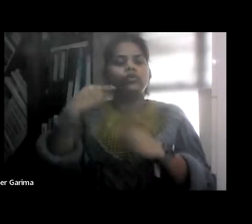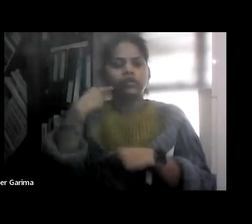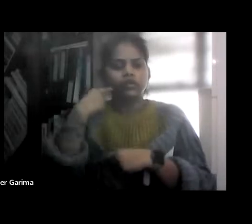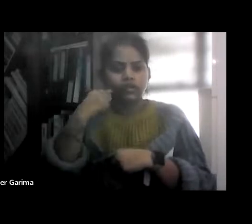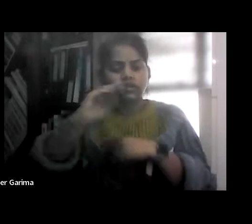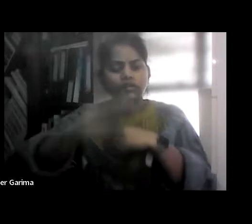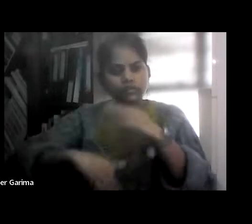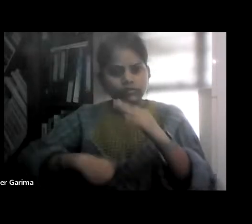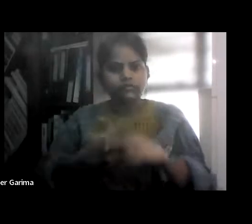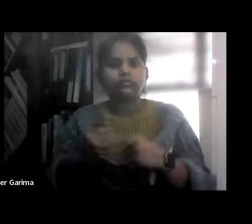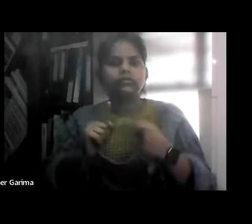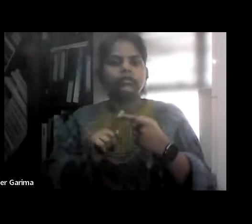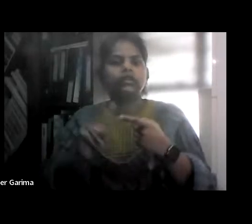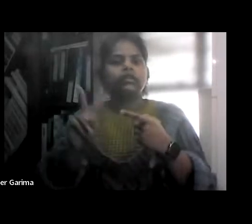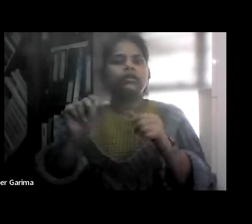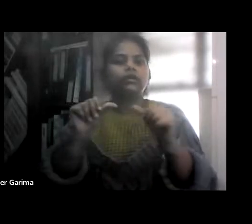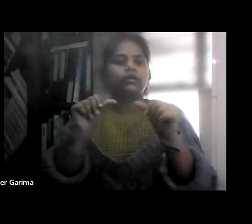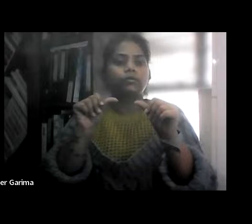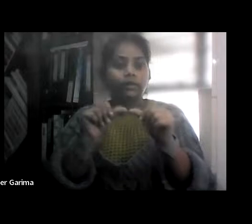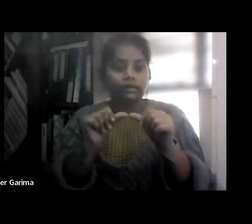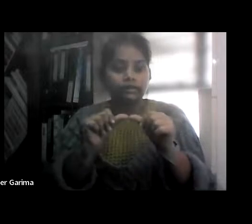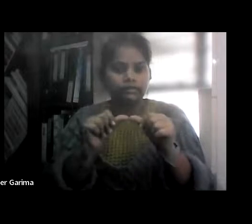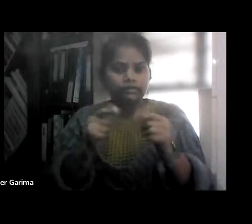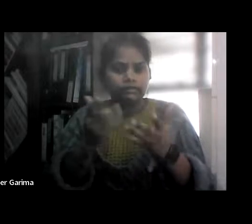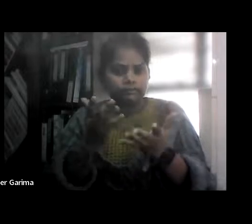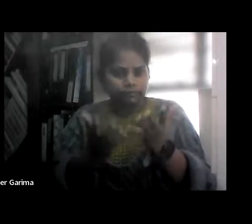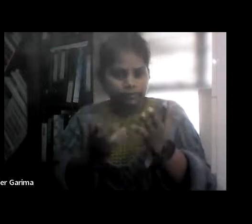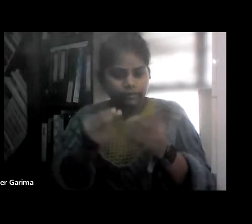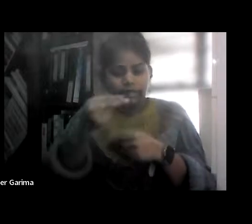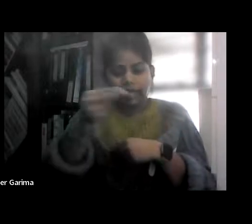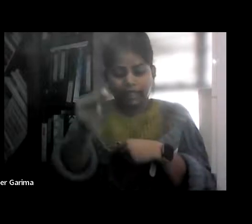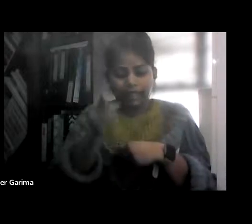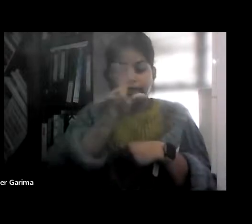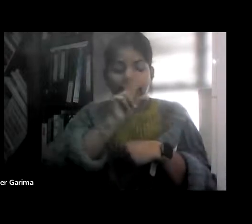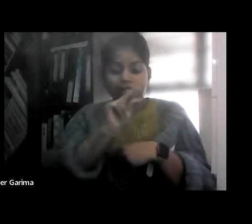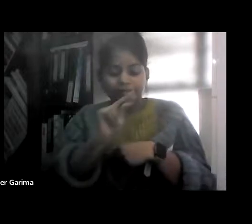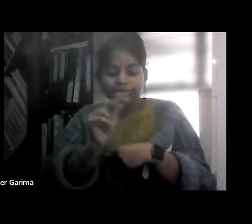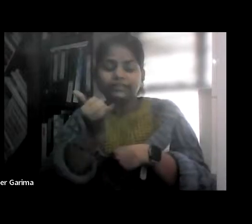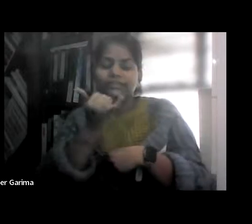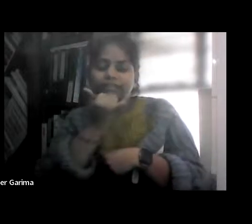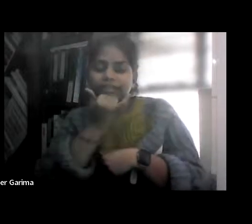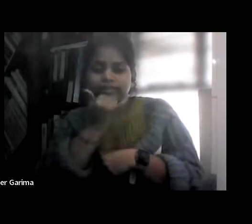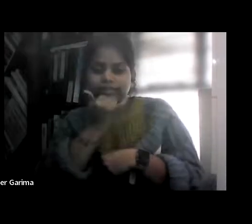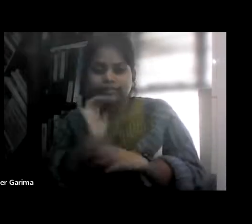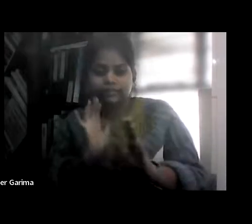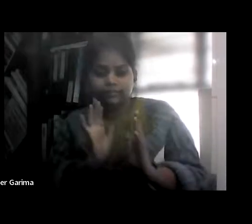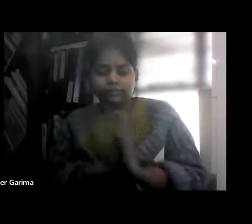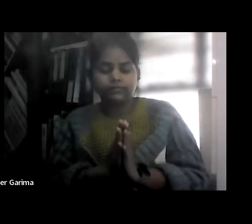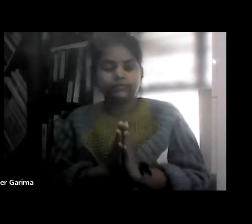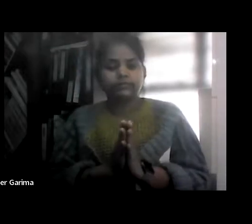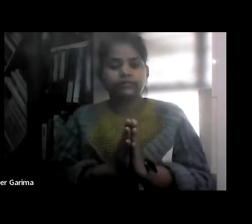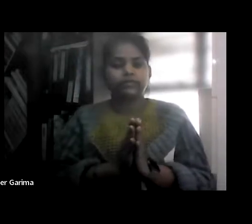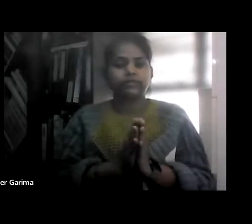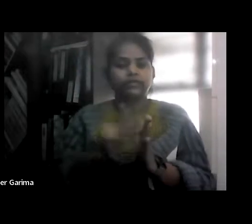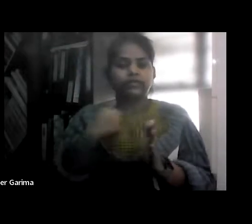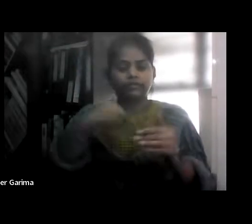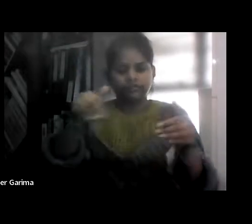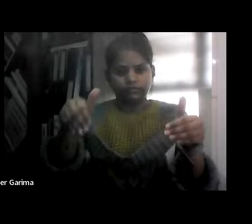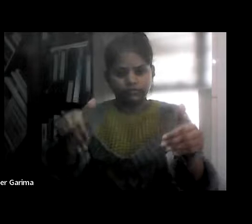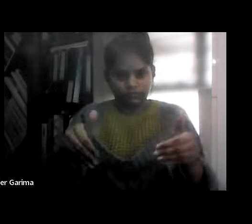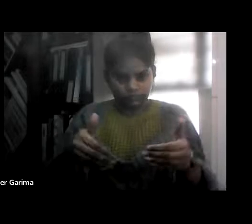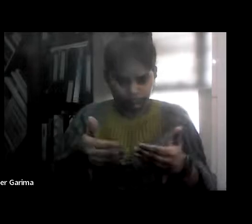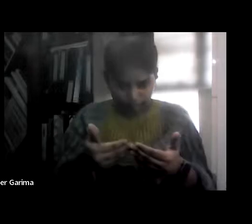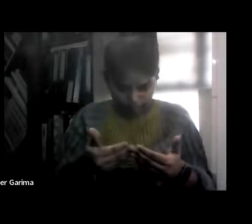Biziakova. If I don't know whether the pronunciation is right. So I would like to introduce the speakers of